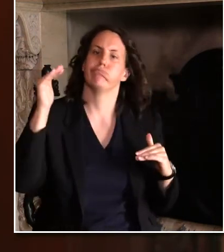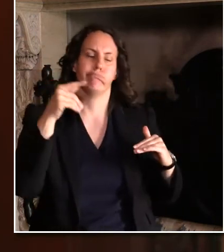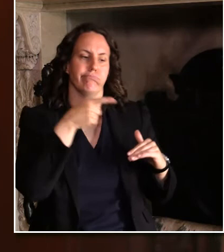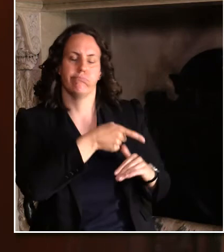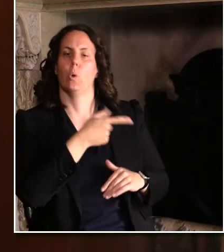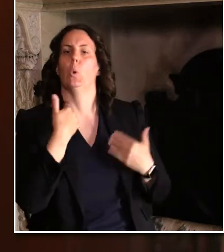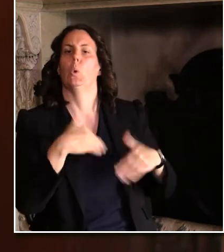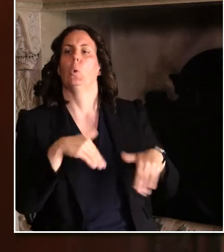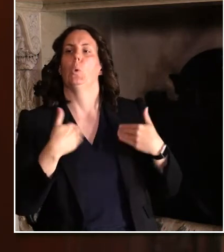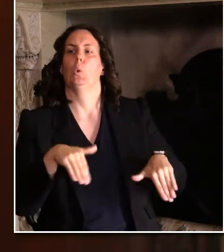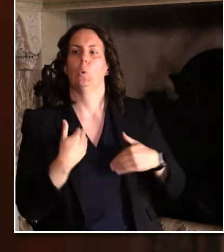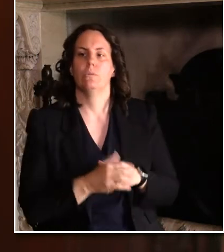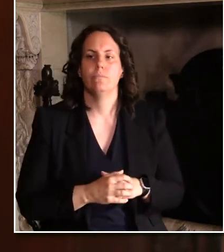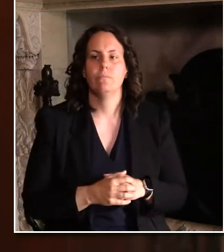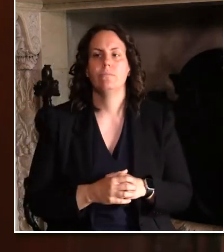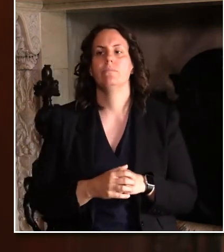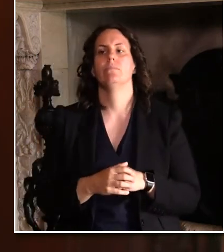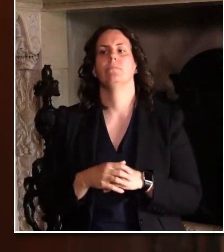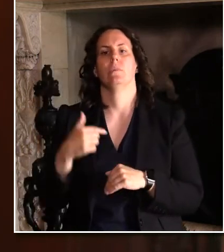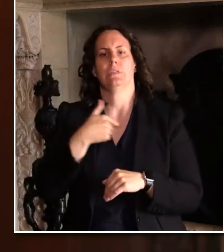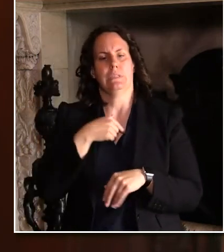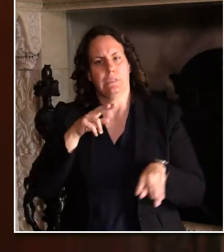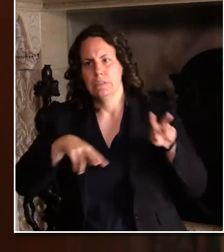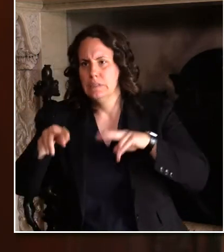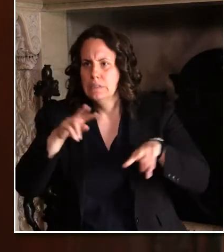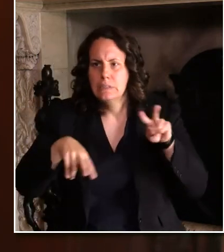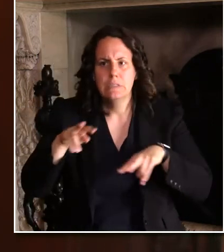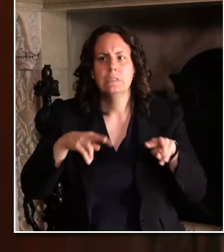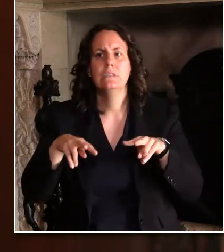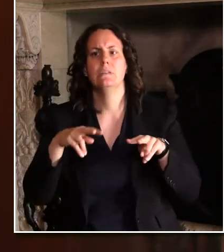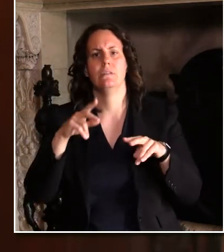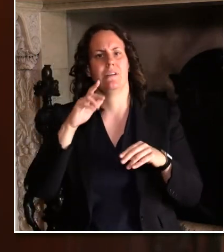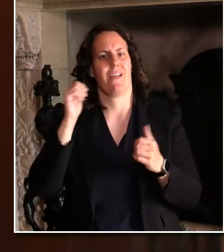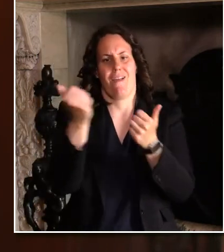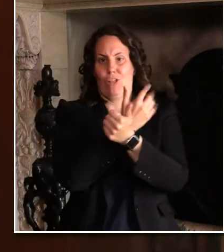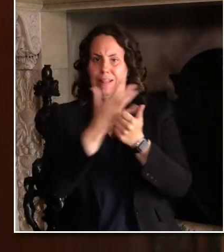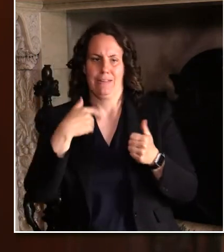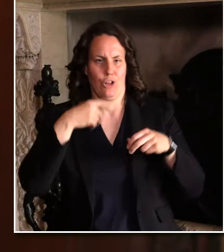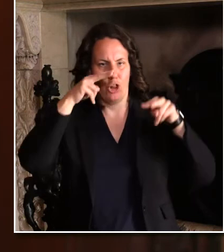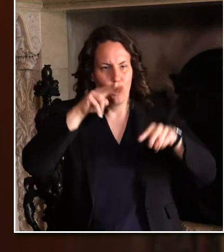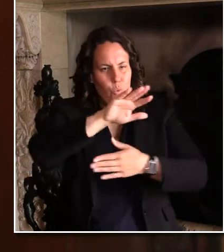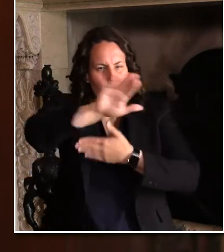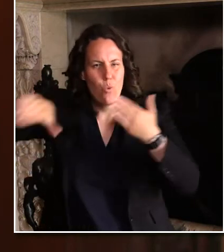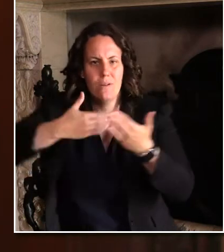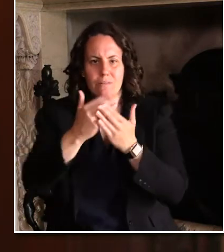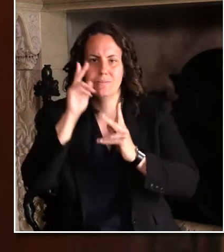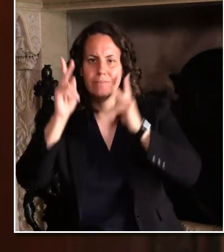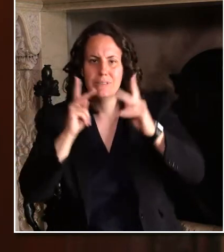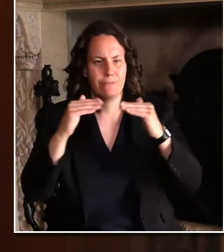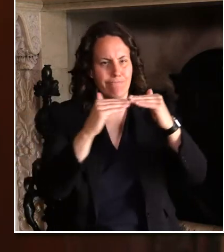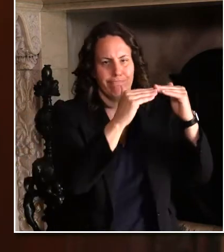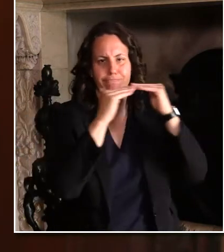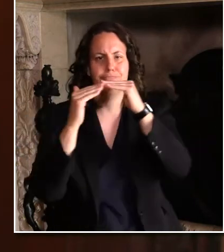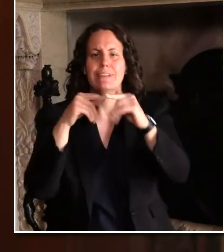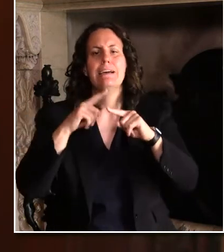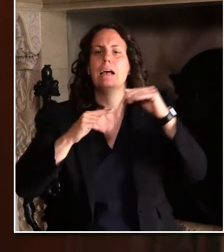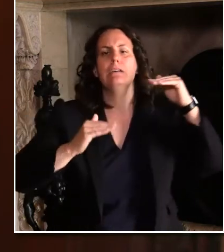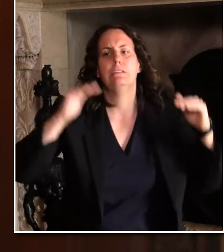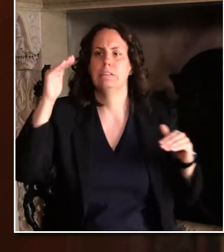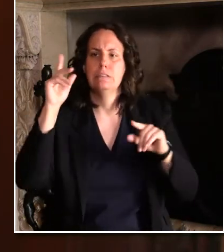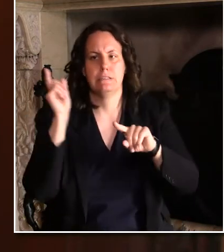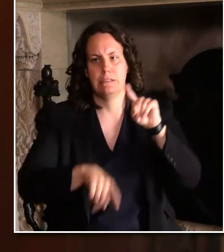all Wisconsinites. Wisconsin must be a state where nobody gets left behind and where everybody is valued, especially in this